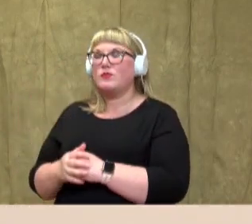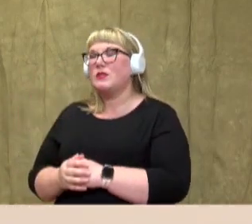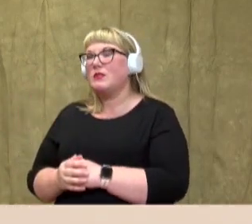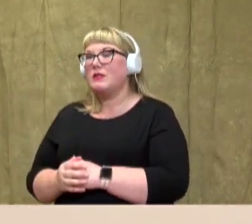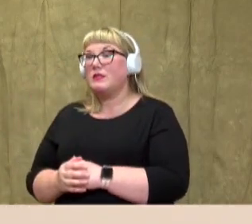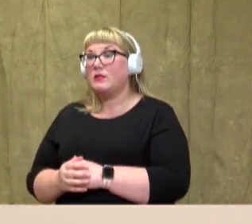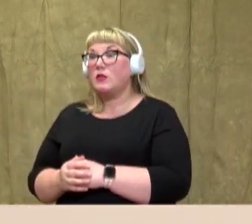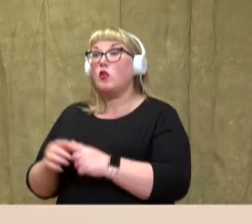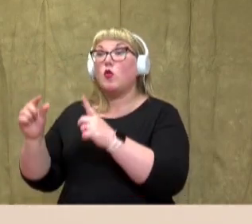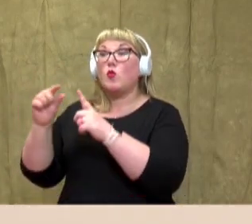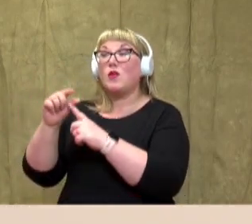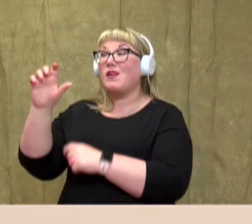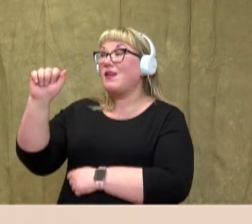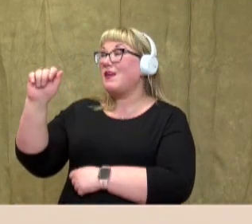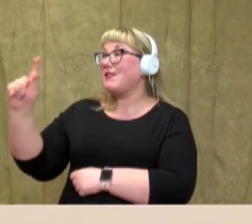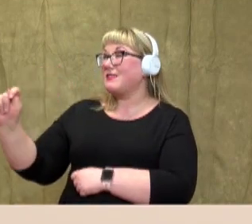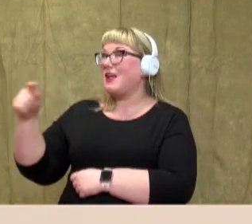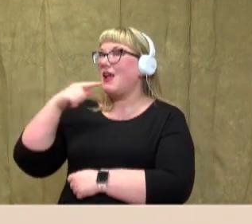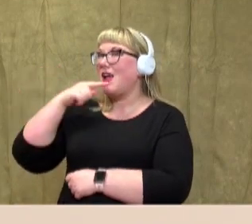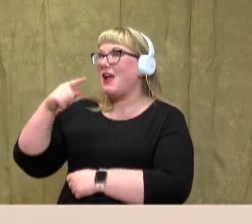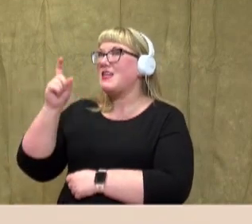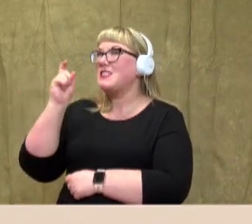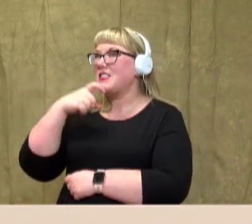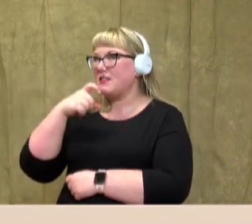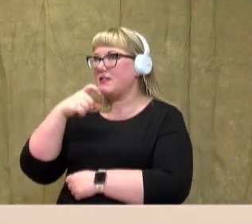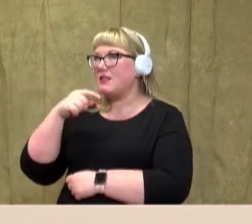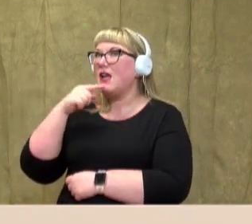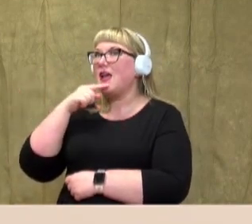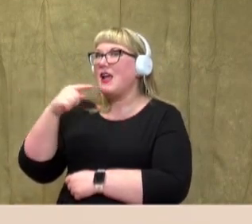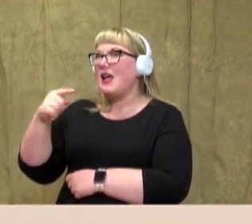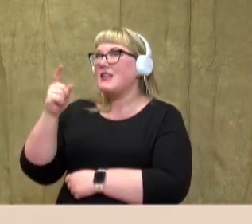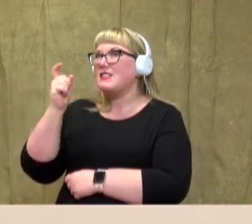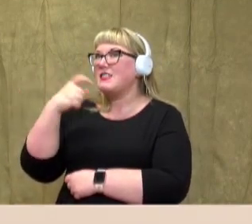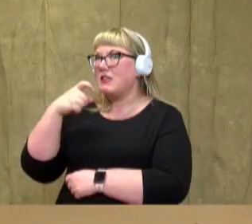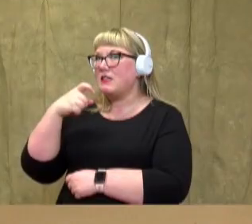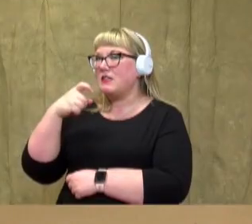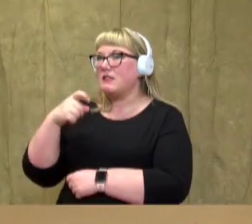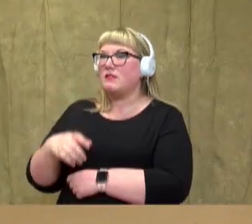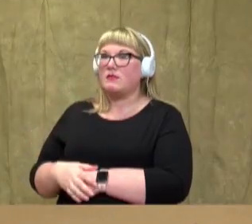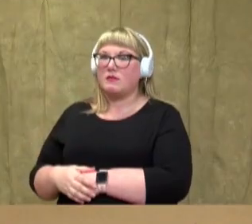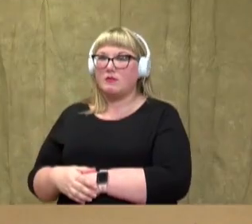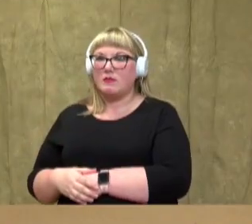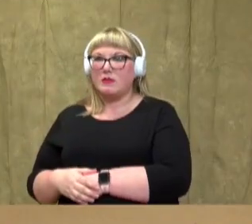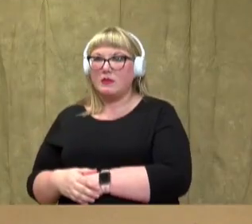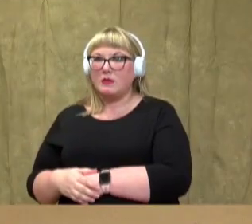have the word at. At. Let's see, friends.